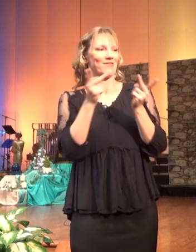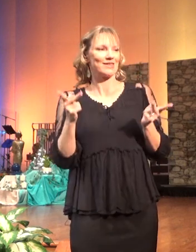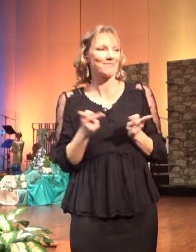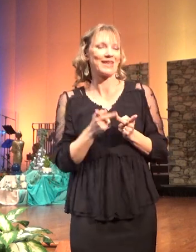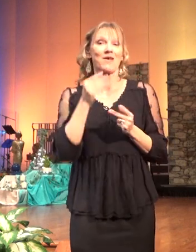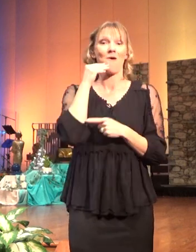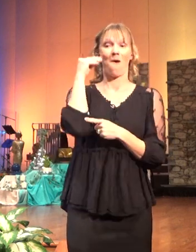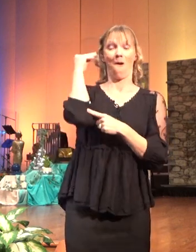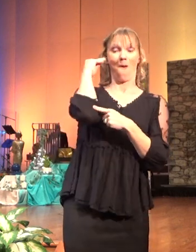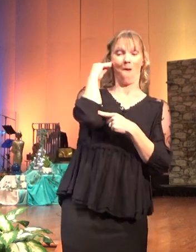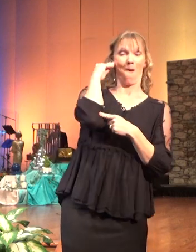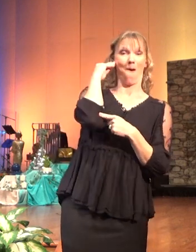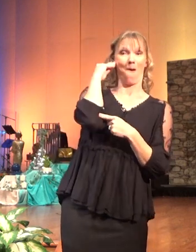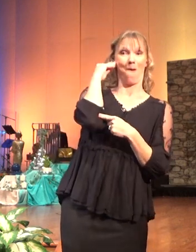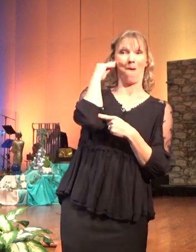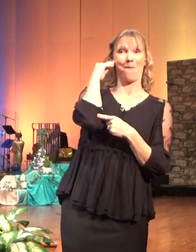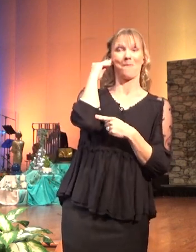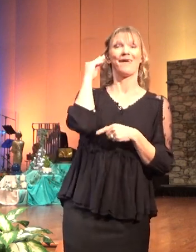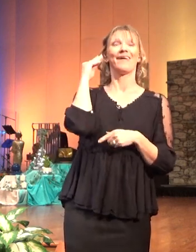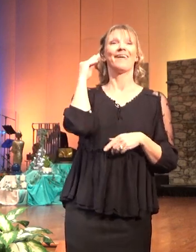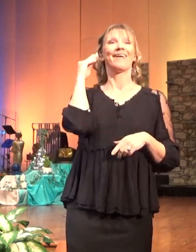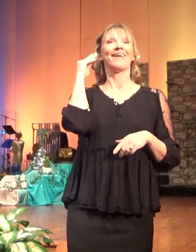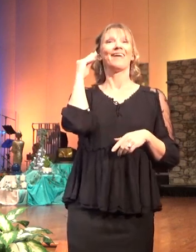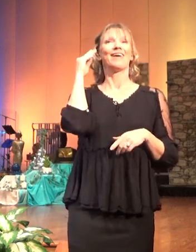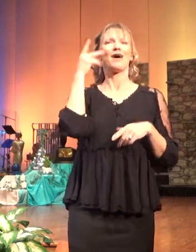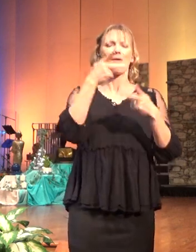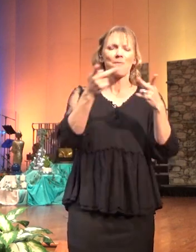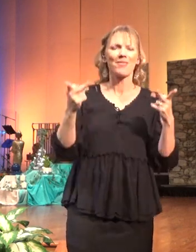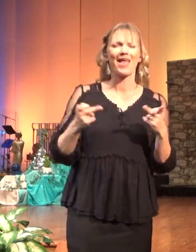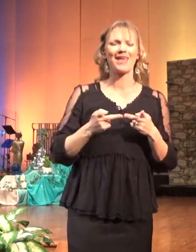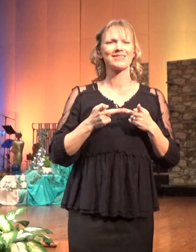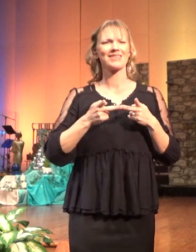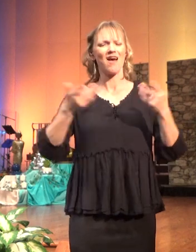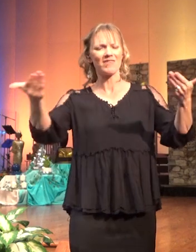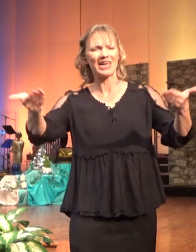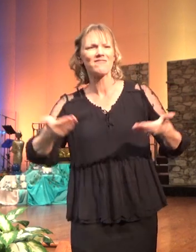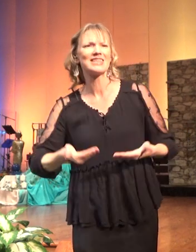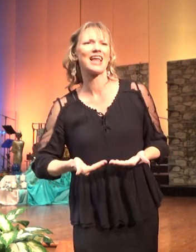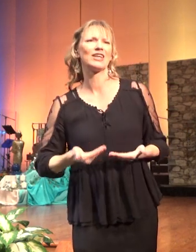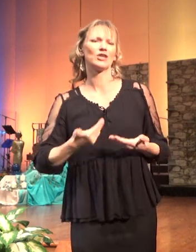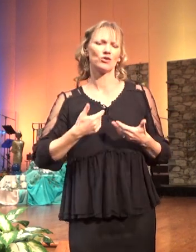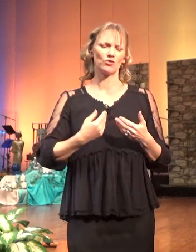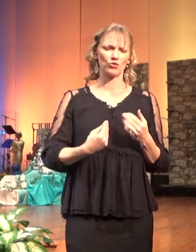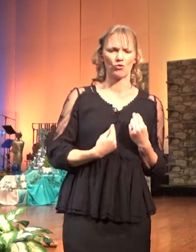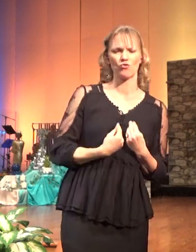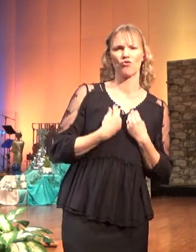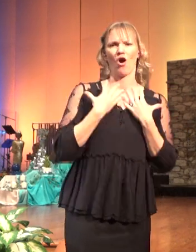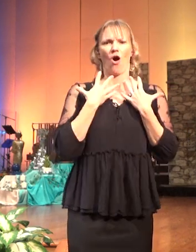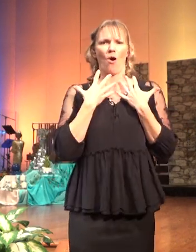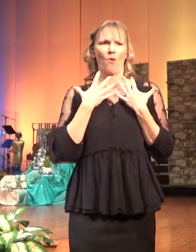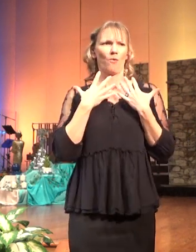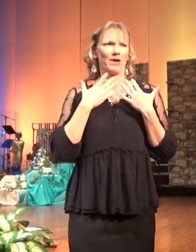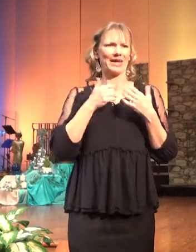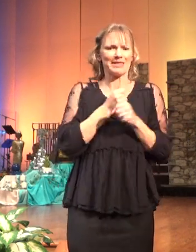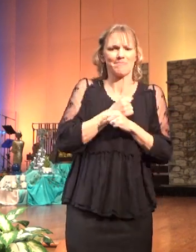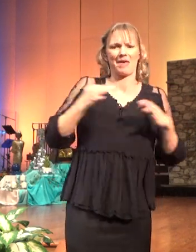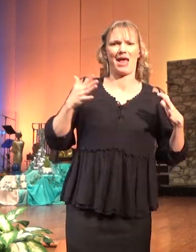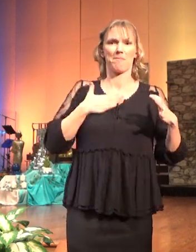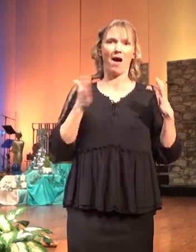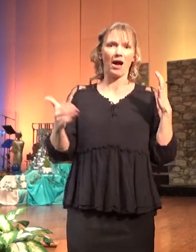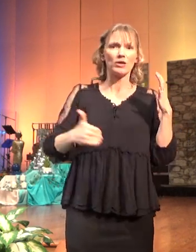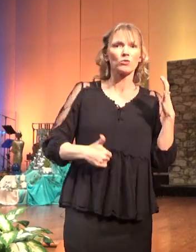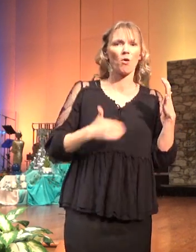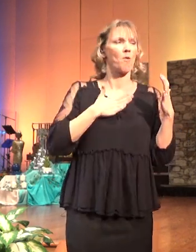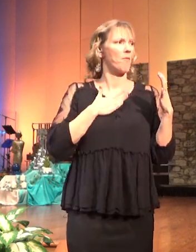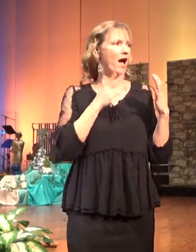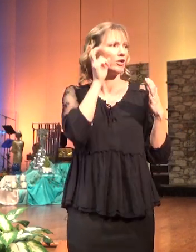is being in that place of invitation to grow and expand my own soul and my own journey, and to